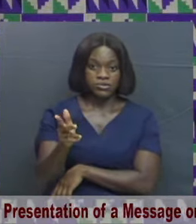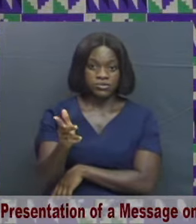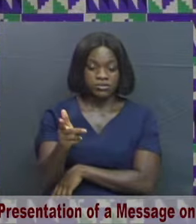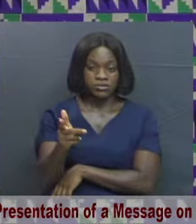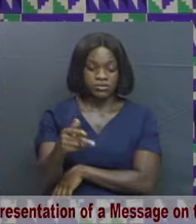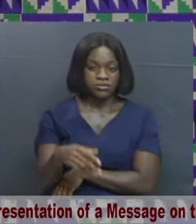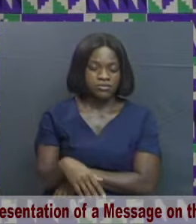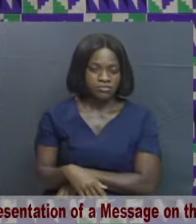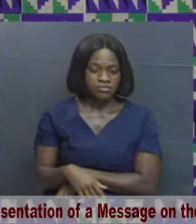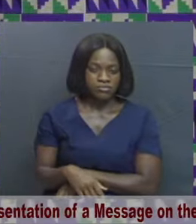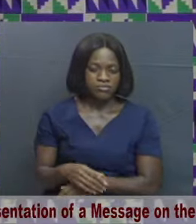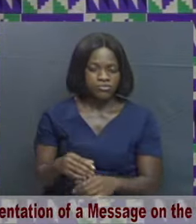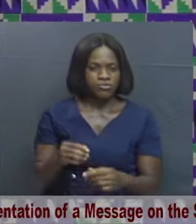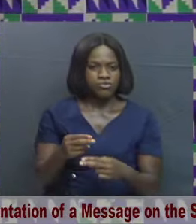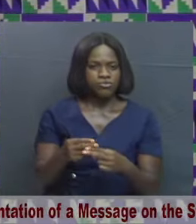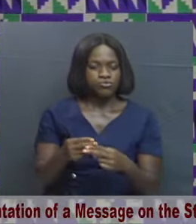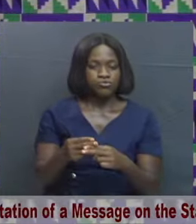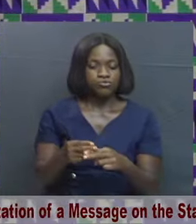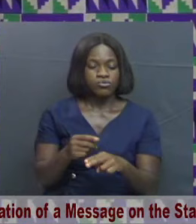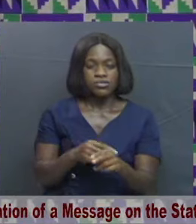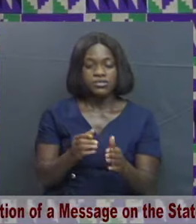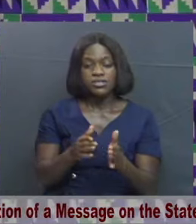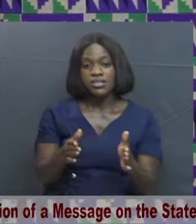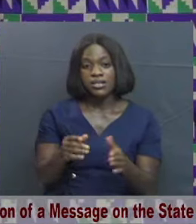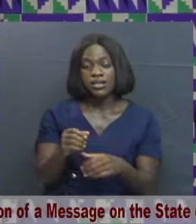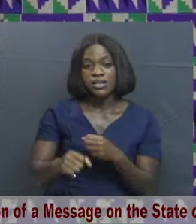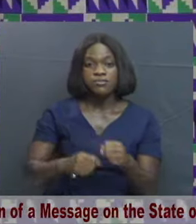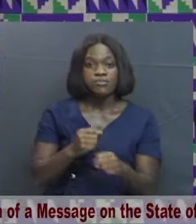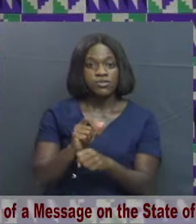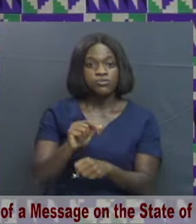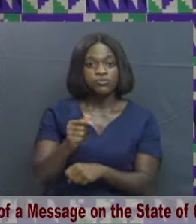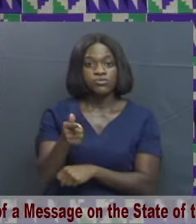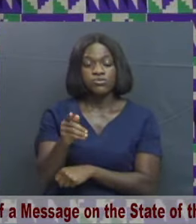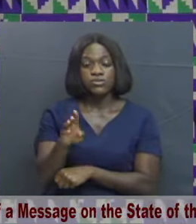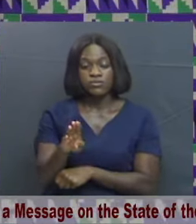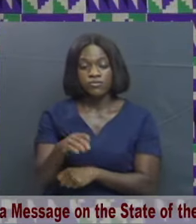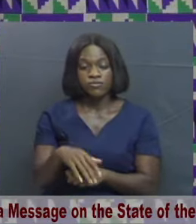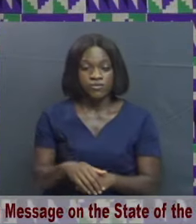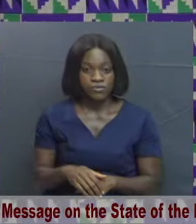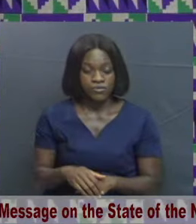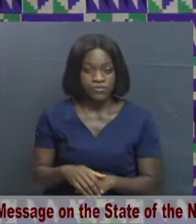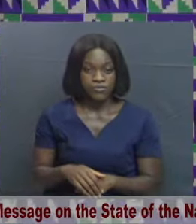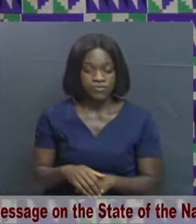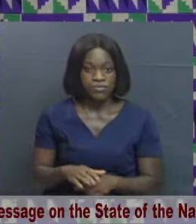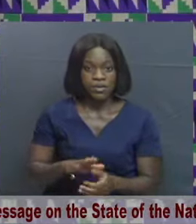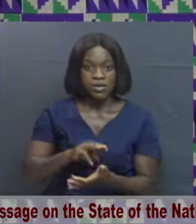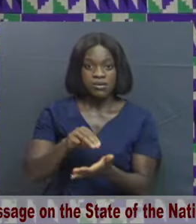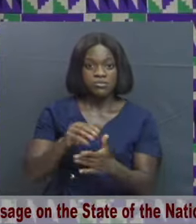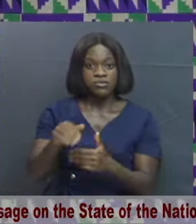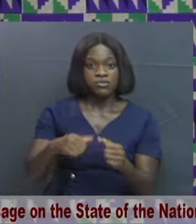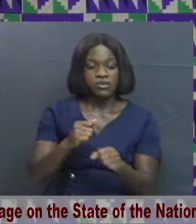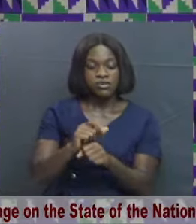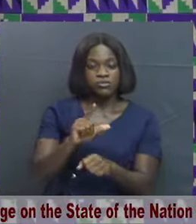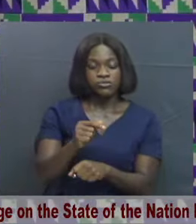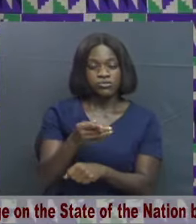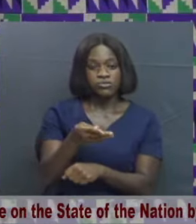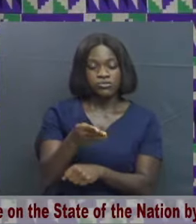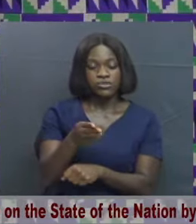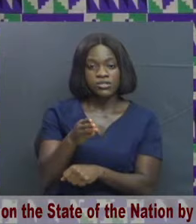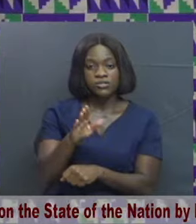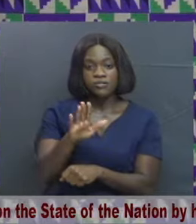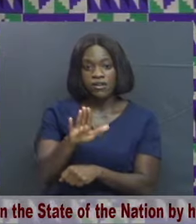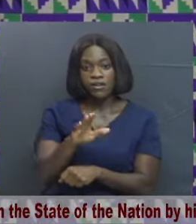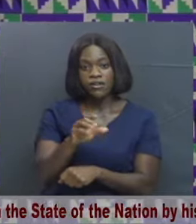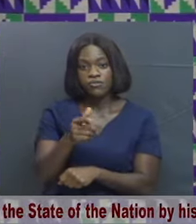shortterm year 2024 medium-term 2025 2026 and the